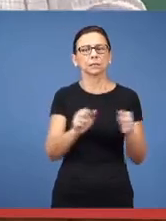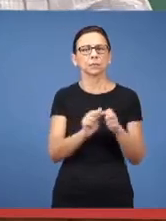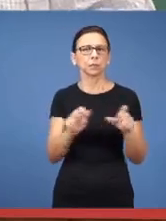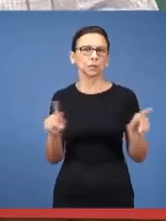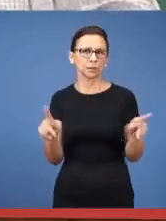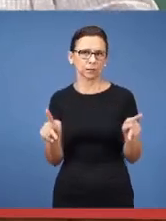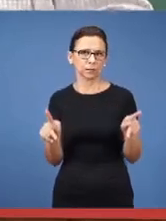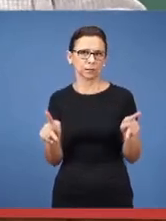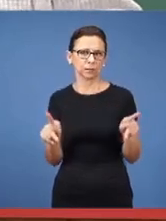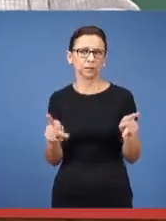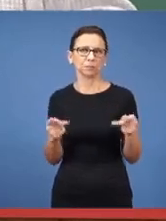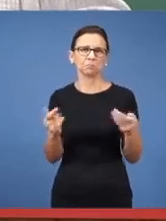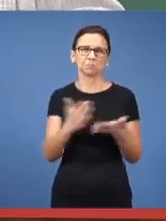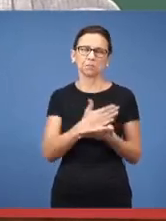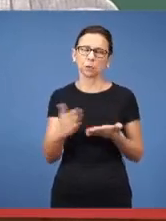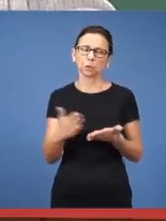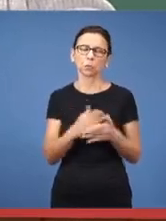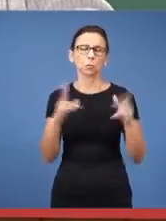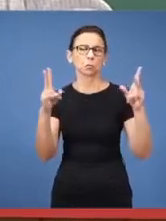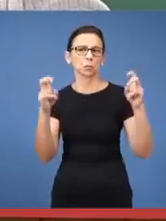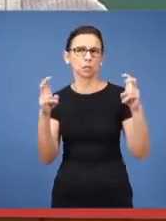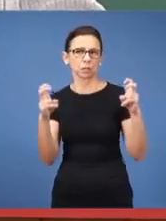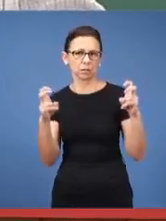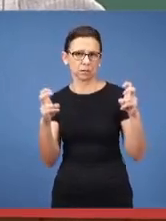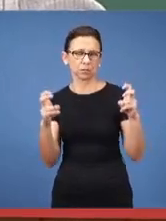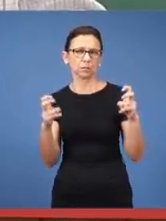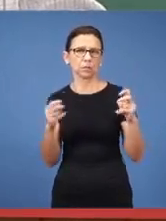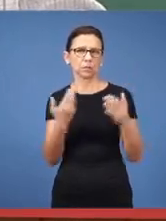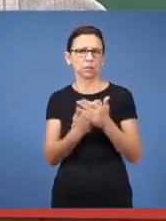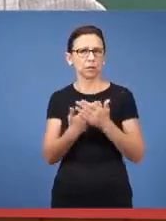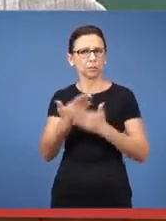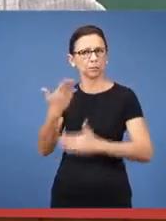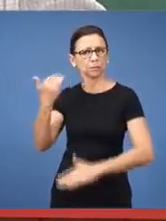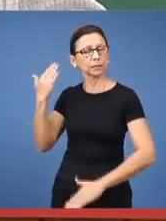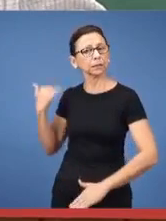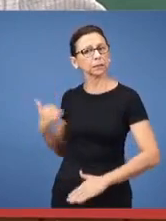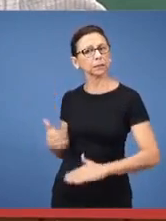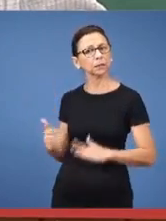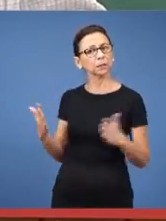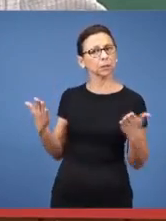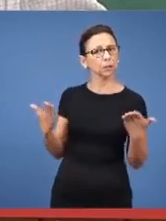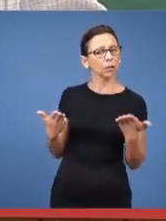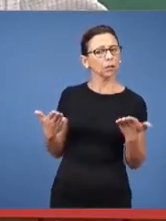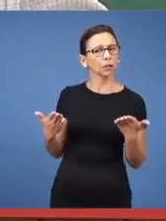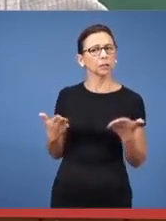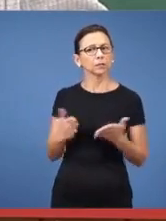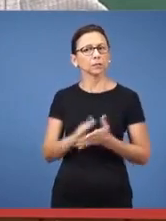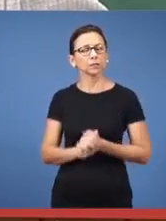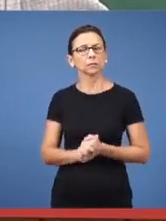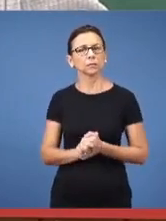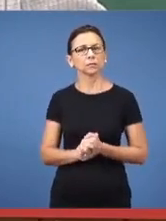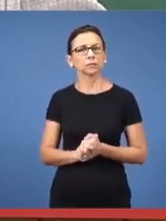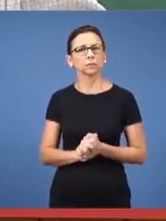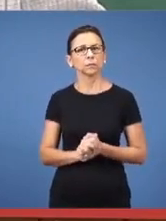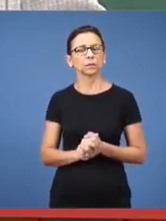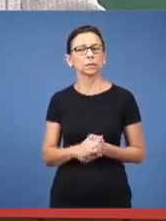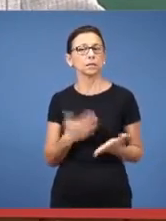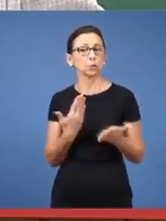Council in the Book of Revelation. We approached some of the topics last week. We're going